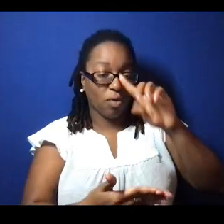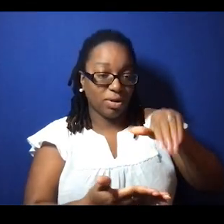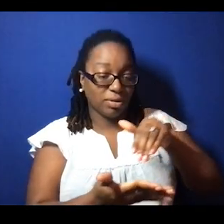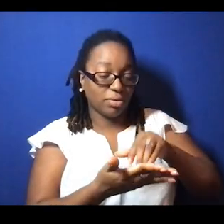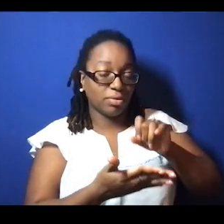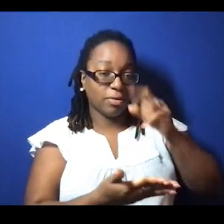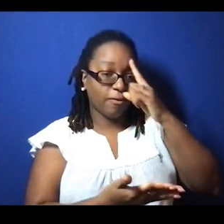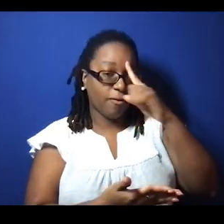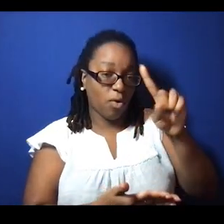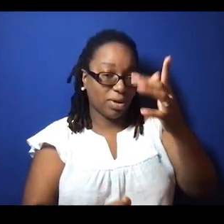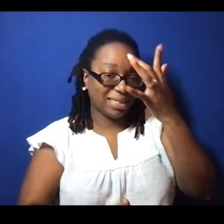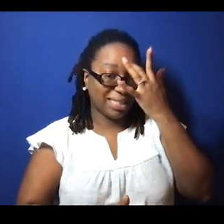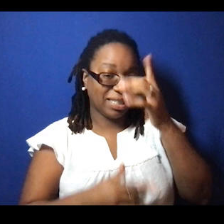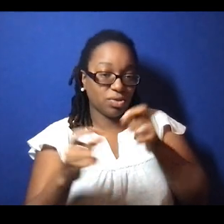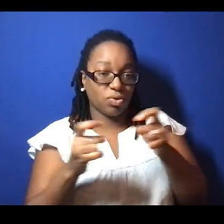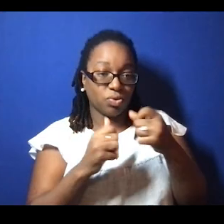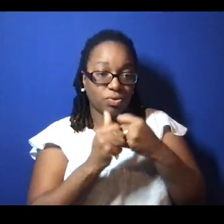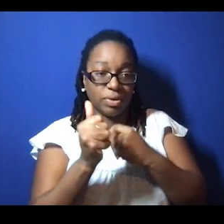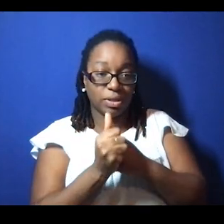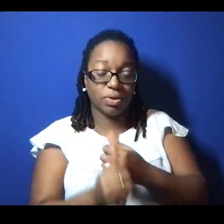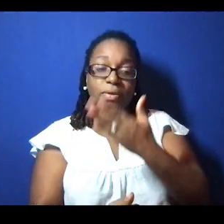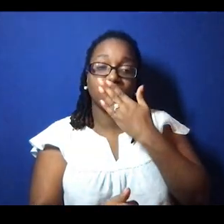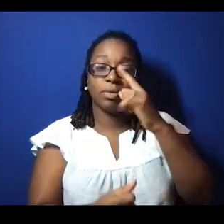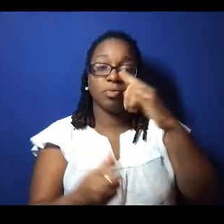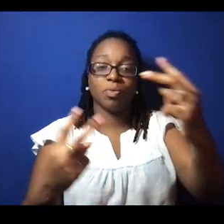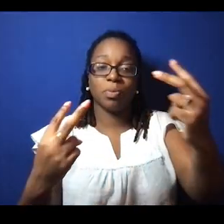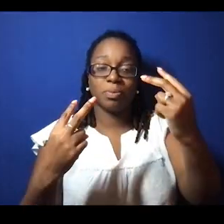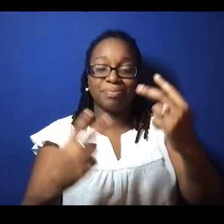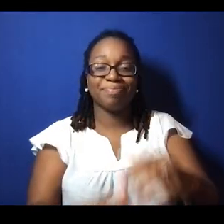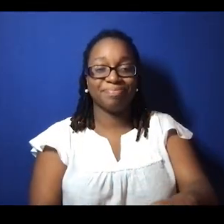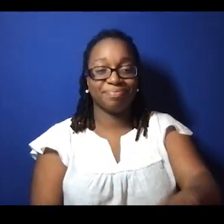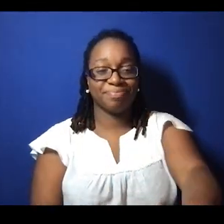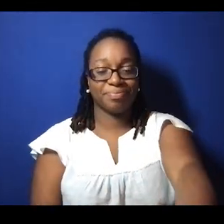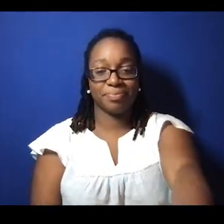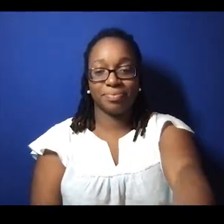Thanks to the Center of Disease Control Foundation. Thank you for watching.